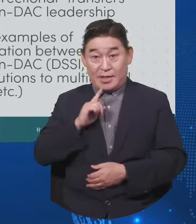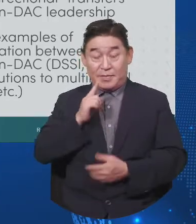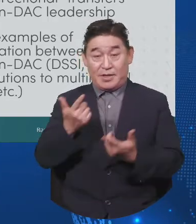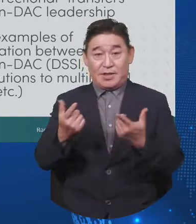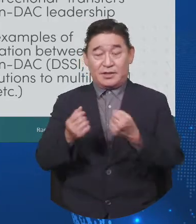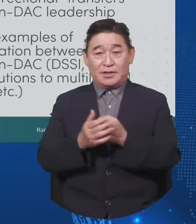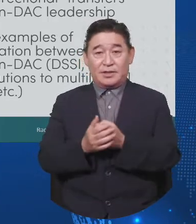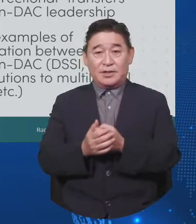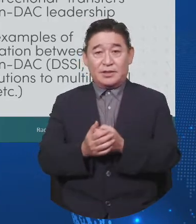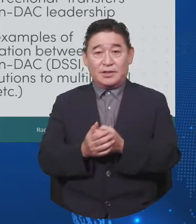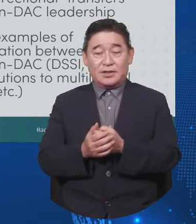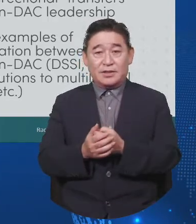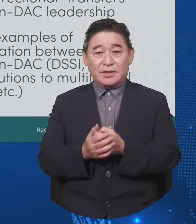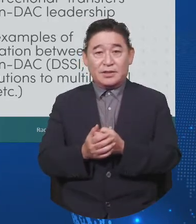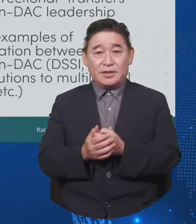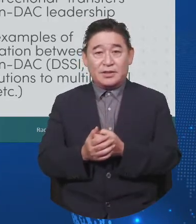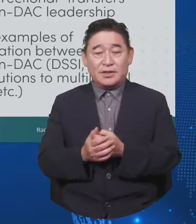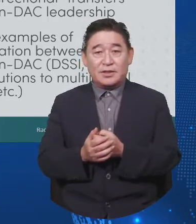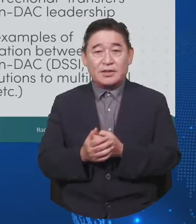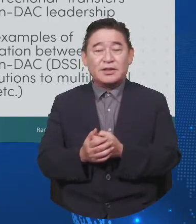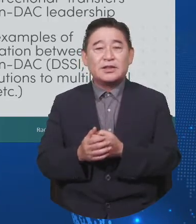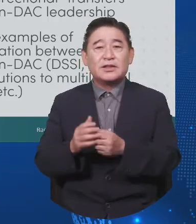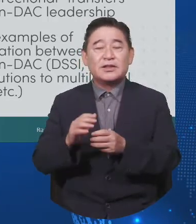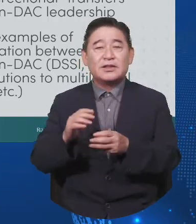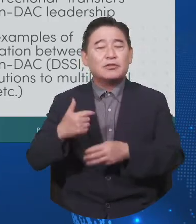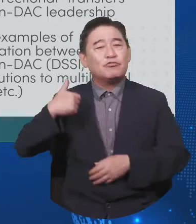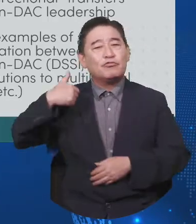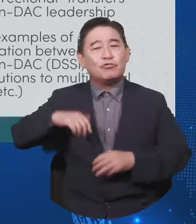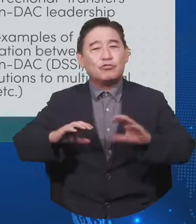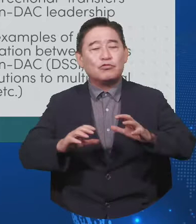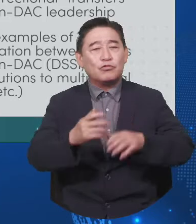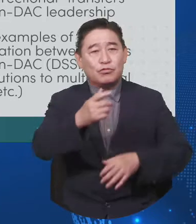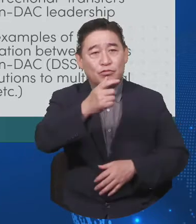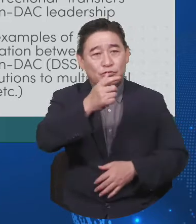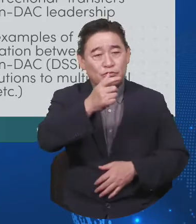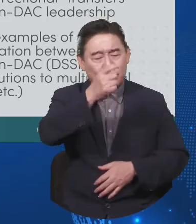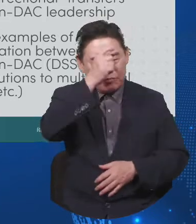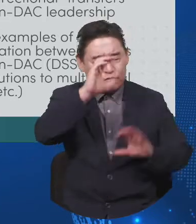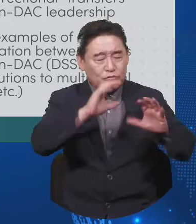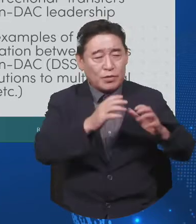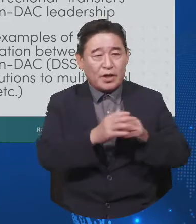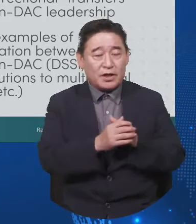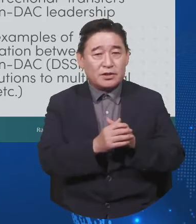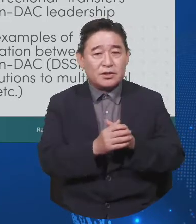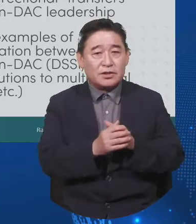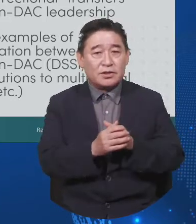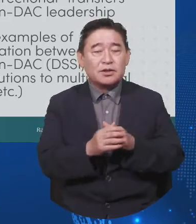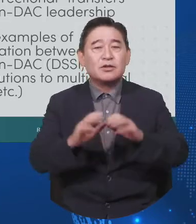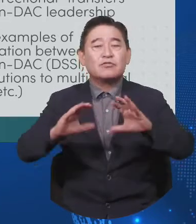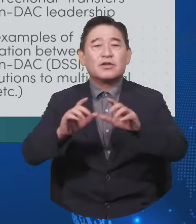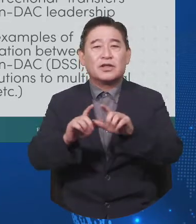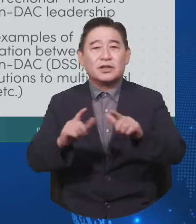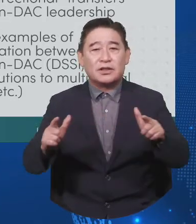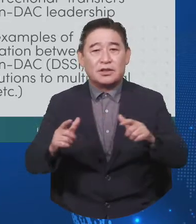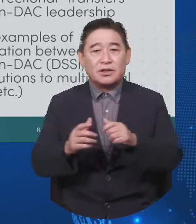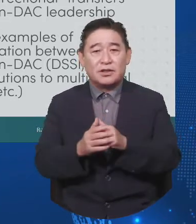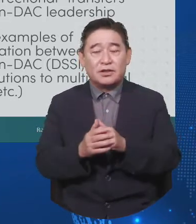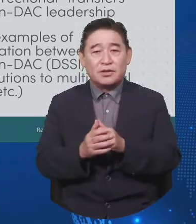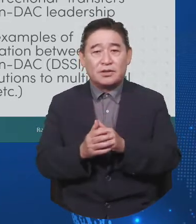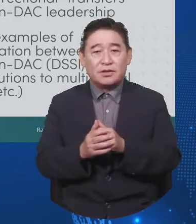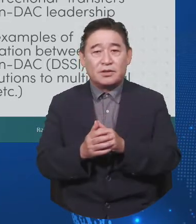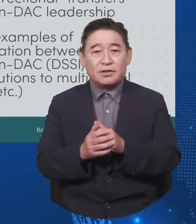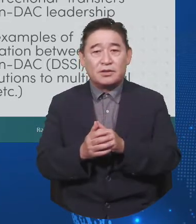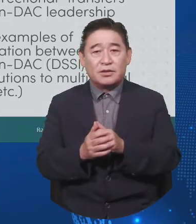Italy, perhaps by countries like China and Cuba during the first COVID wave, which shows the reality that knowledge and